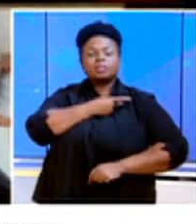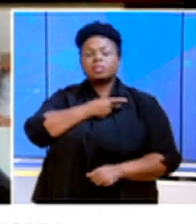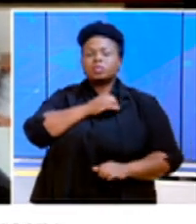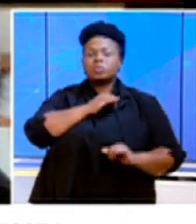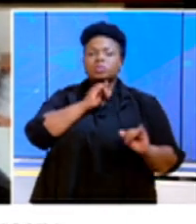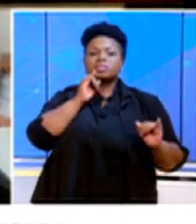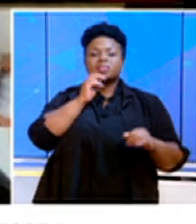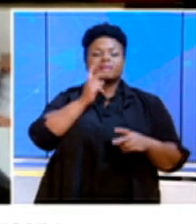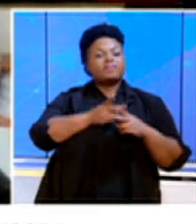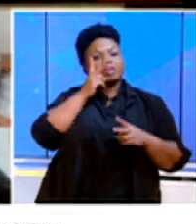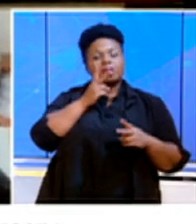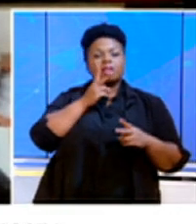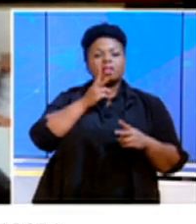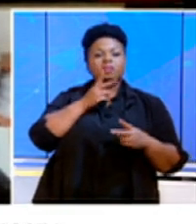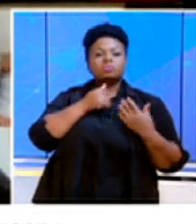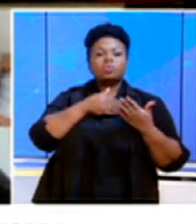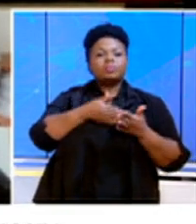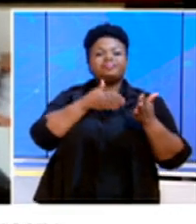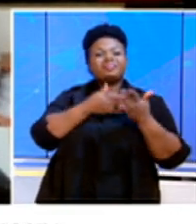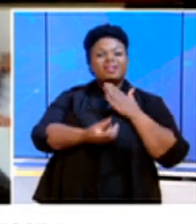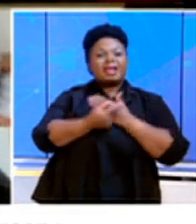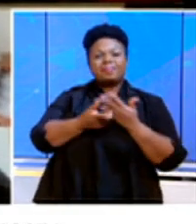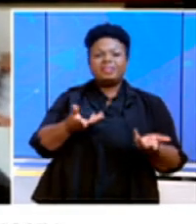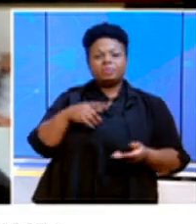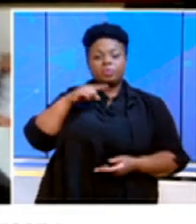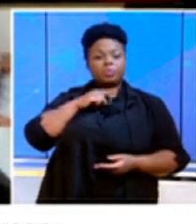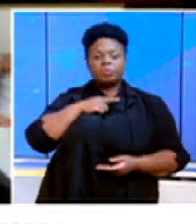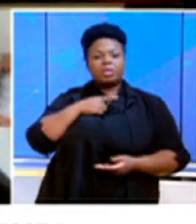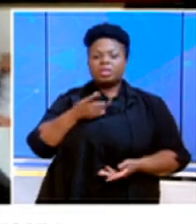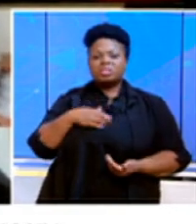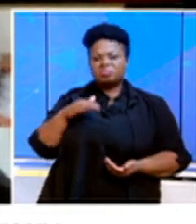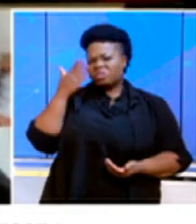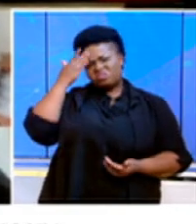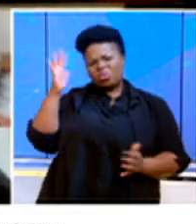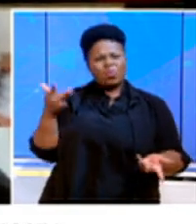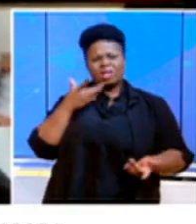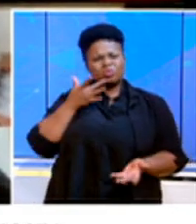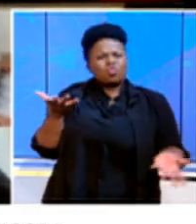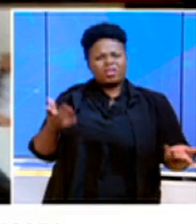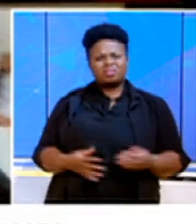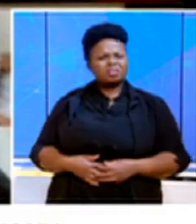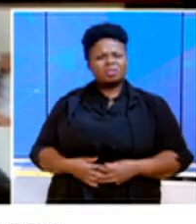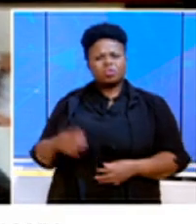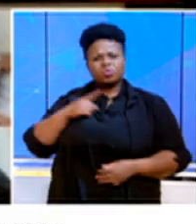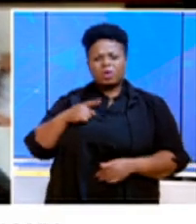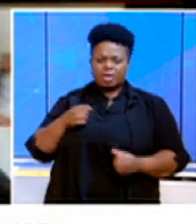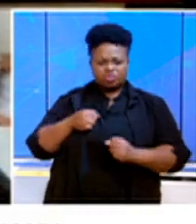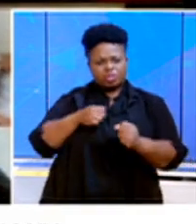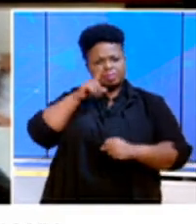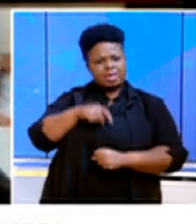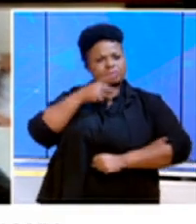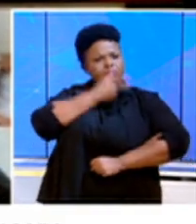the final debacle in this situation, because it was so obvious that our vaccine strategy had to be